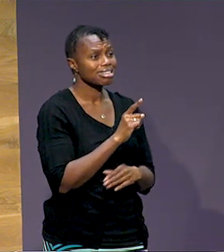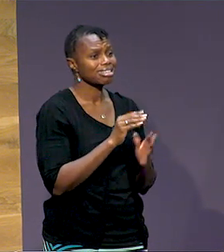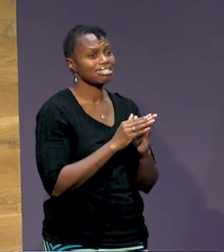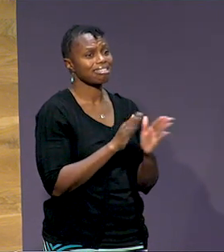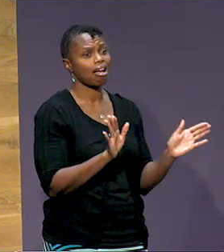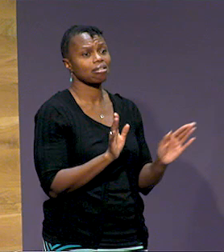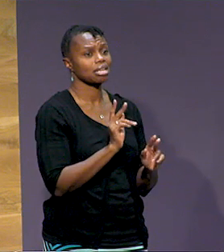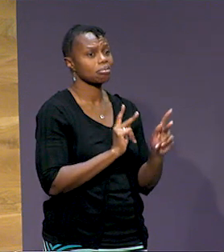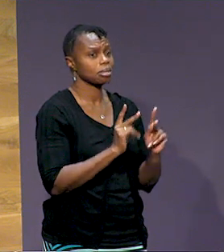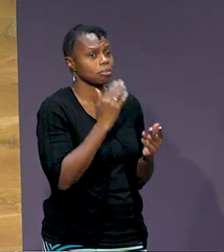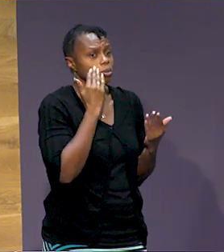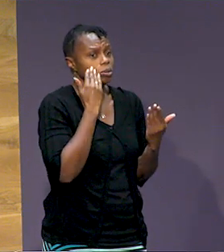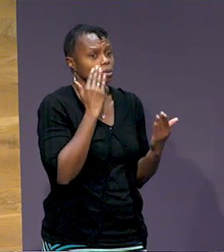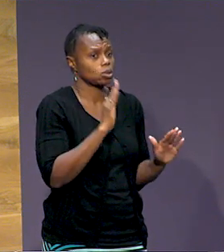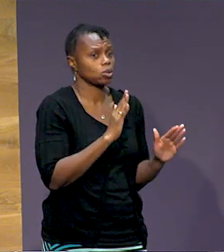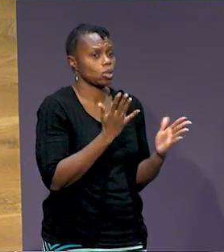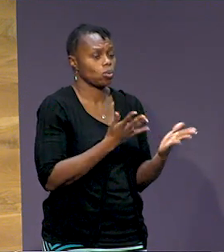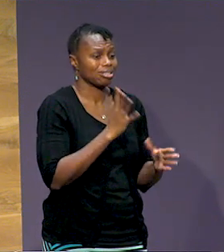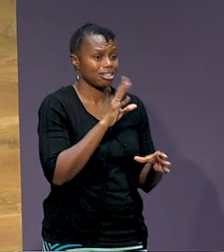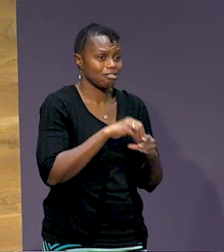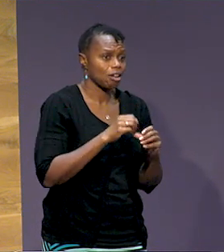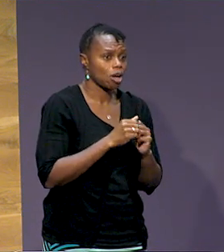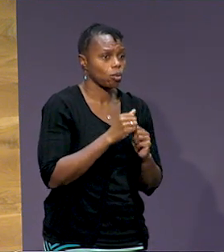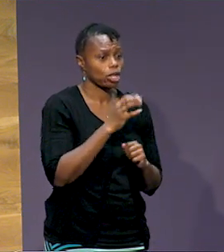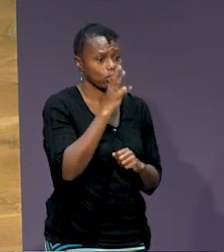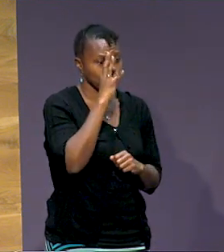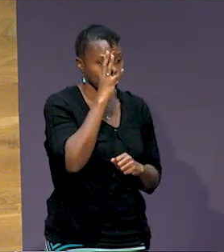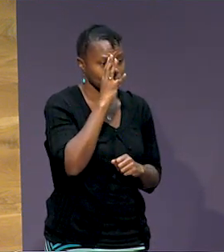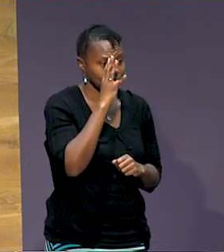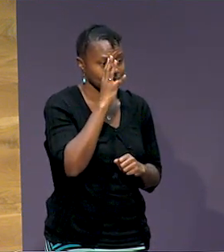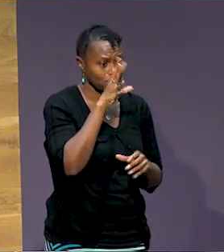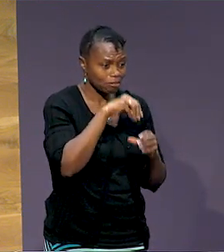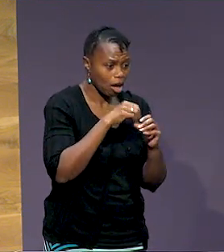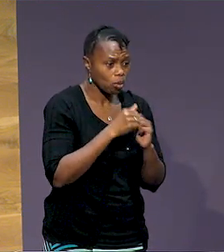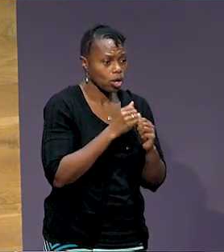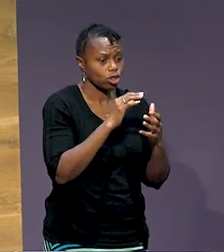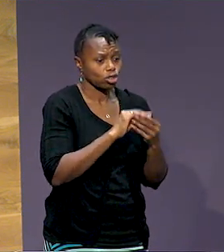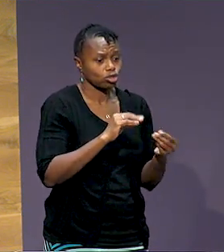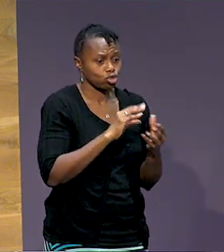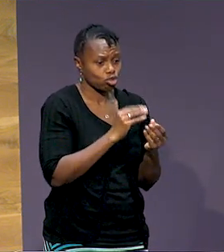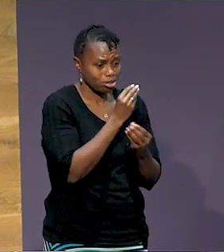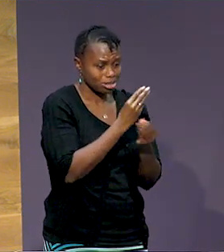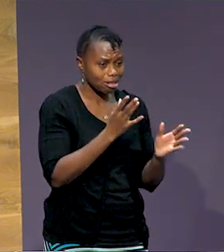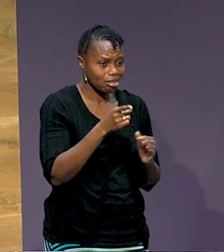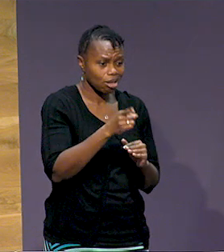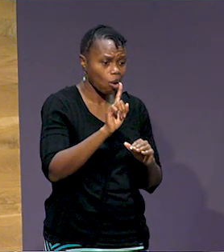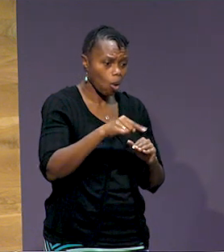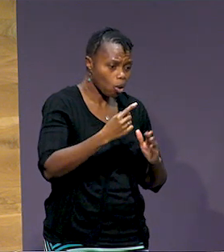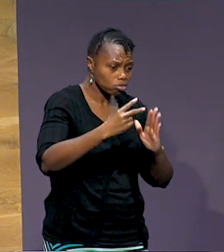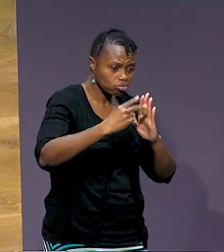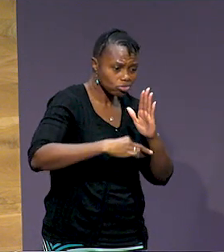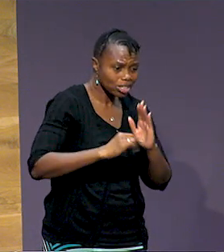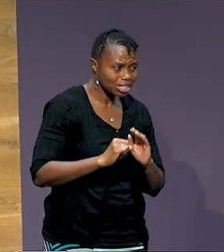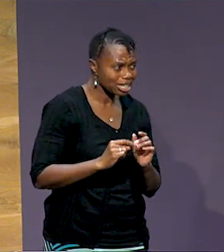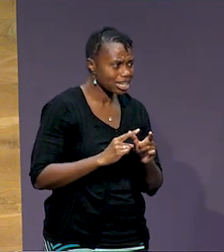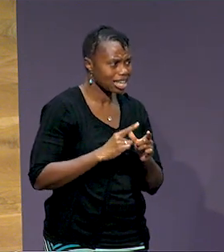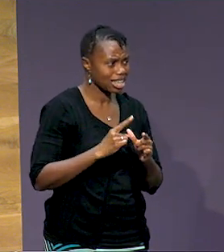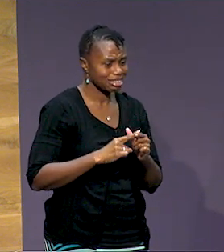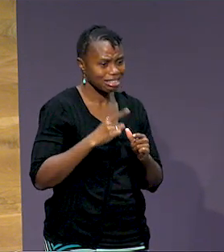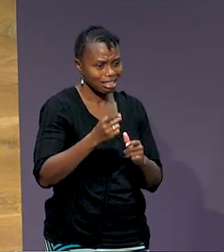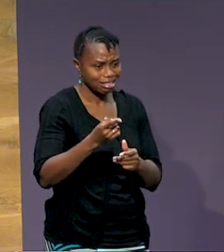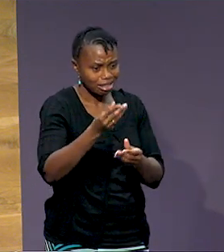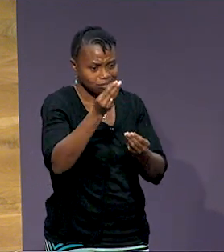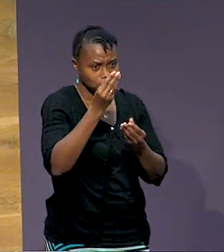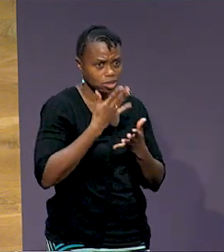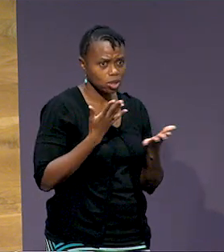into creating the things that Storytellers write, and they're just interacting with it, right? And they're coming back with what they think about